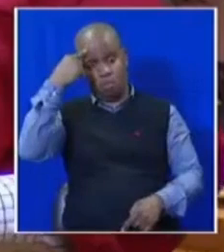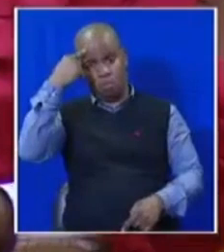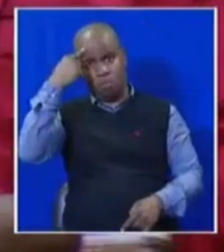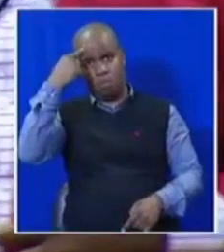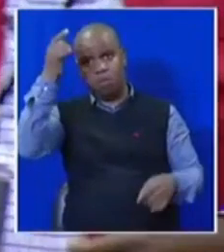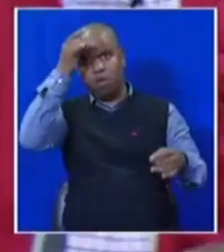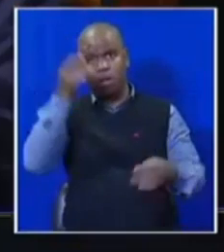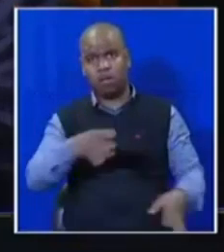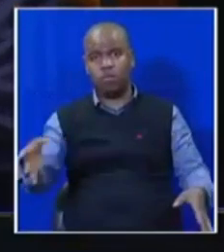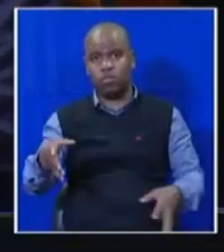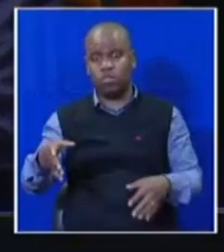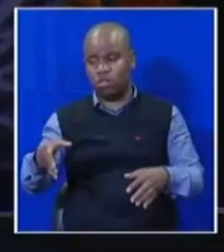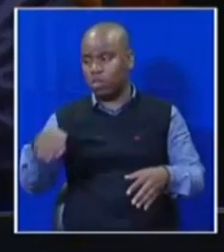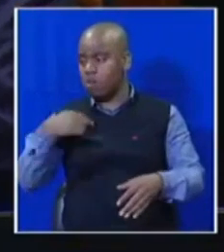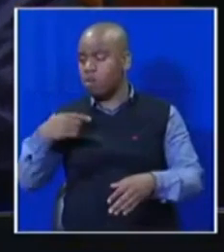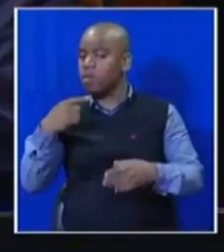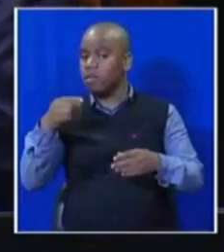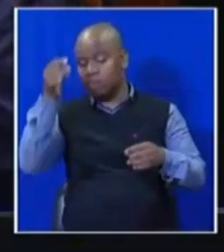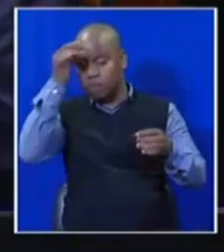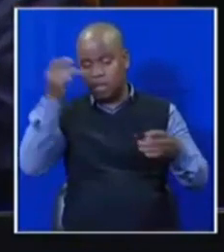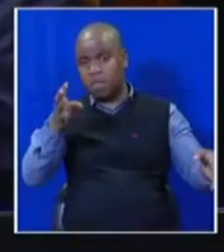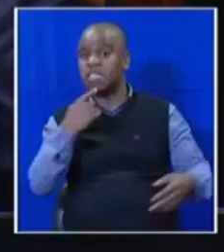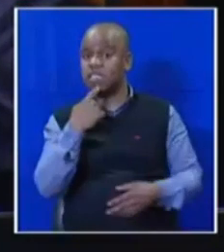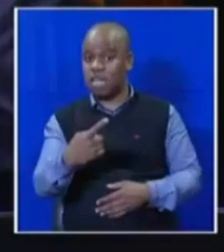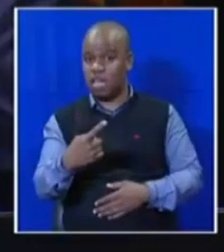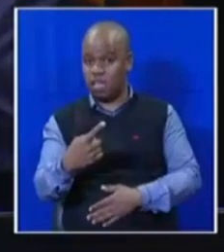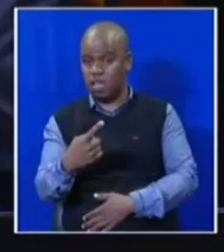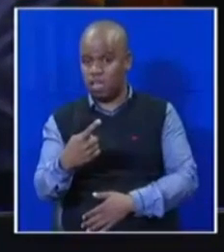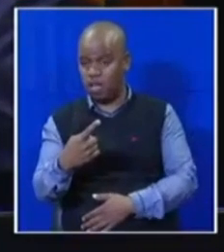Shut the fuck. Honorable members,